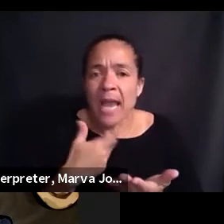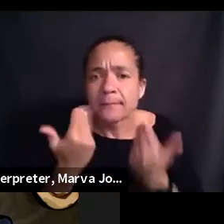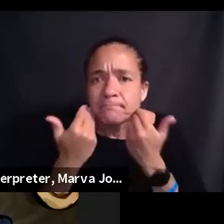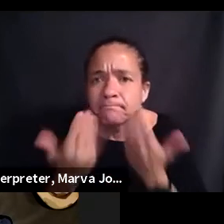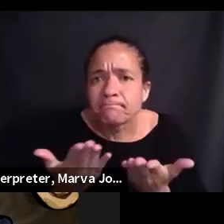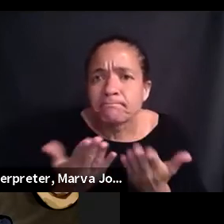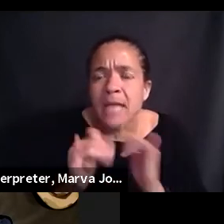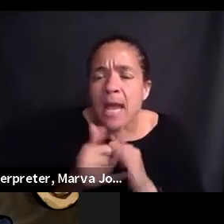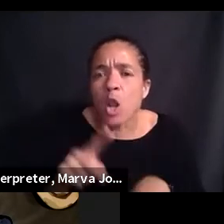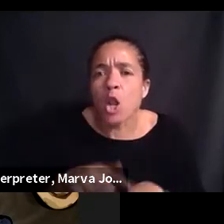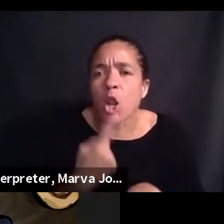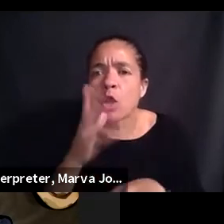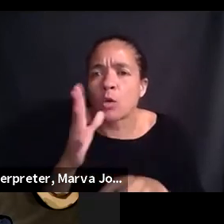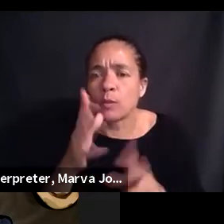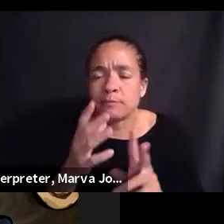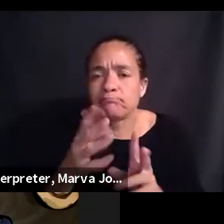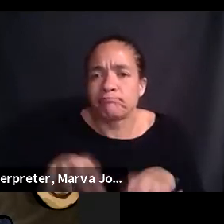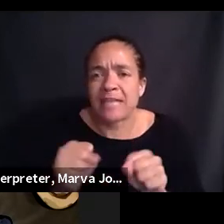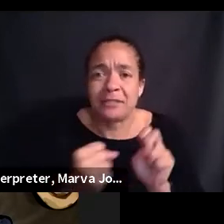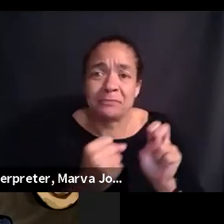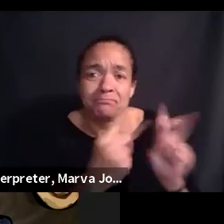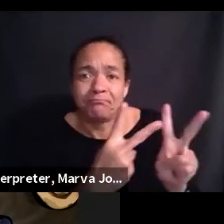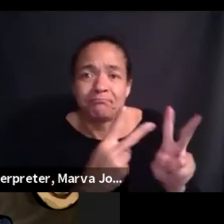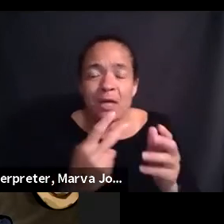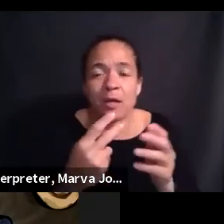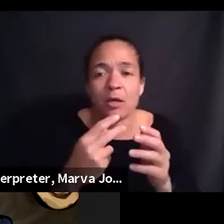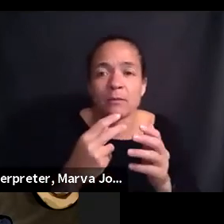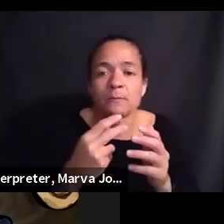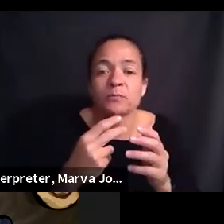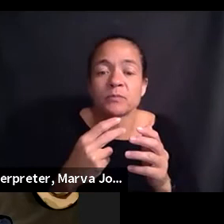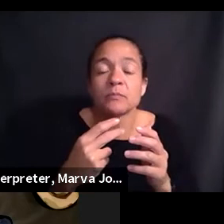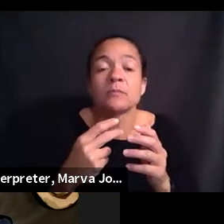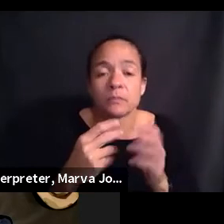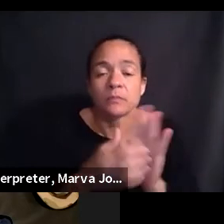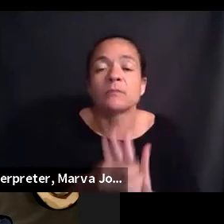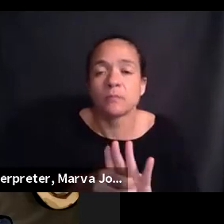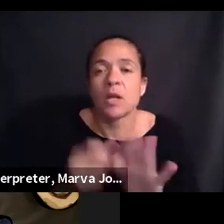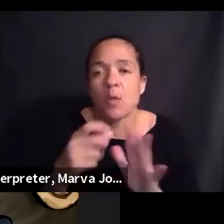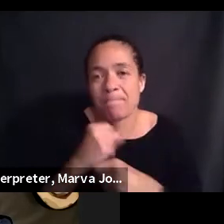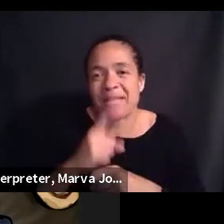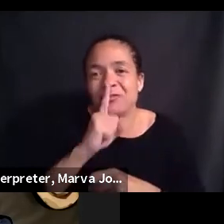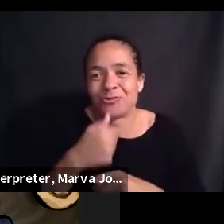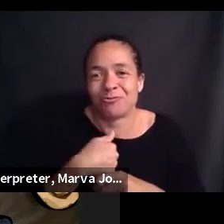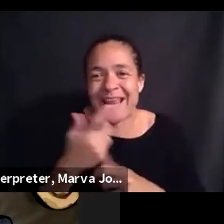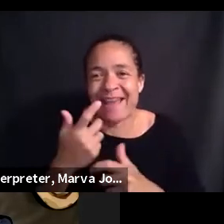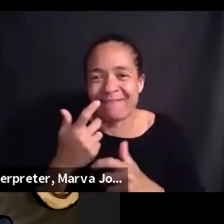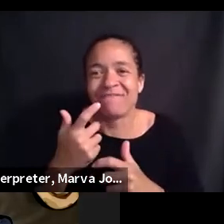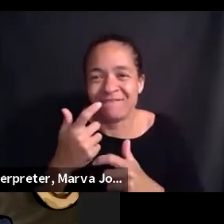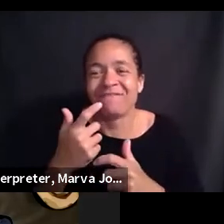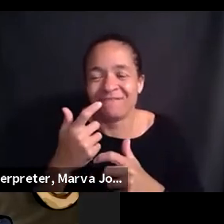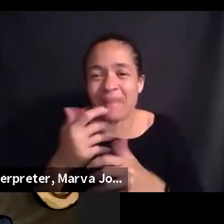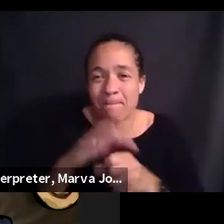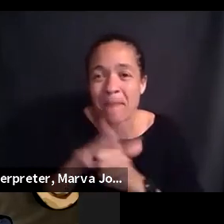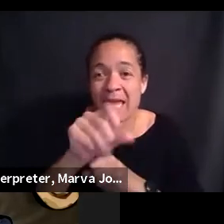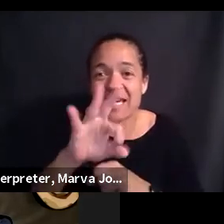take to put something on the new site. So we had to make sure we gave us plenty of time, or just kind of dial back our expectations for how quickly, because